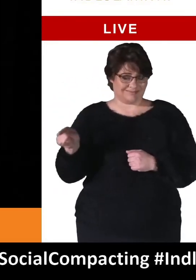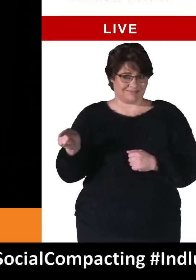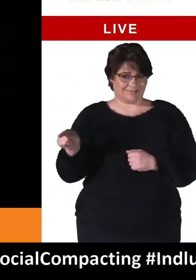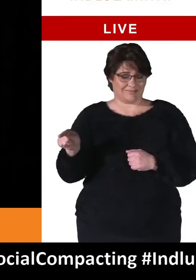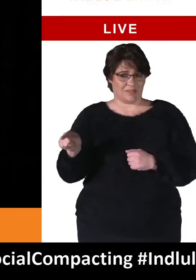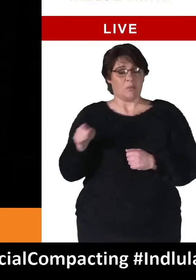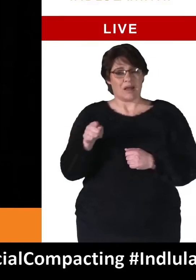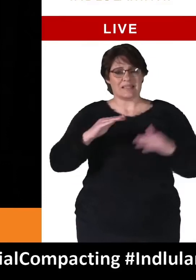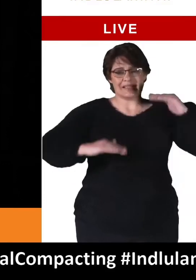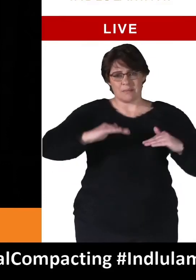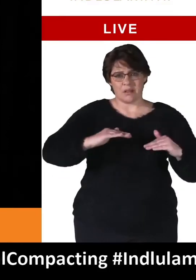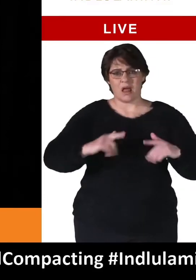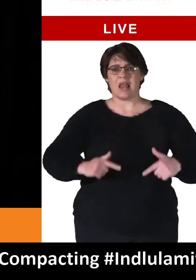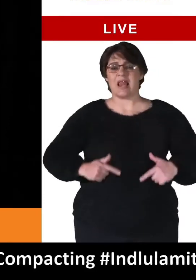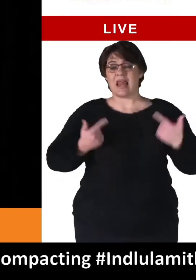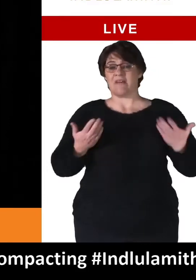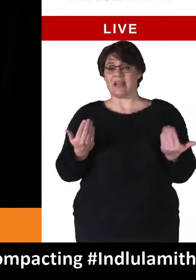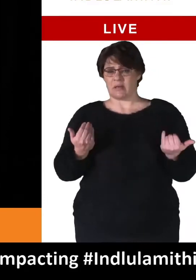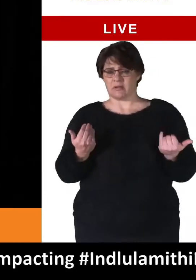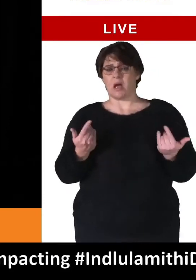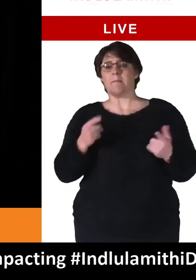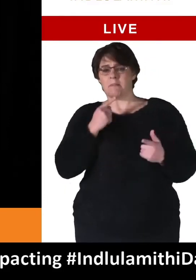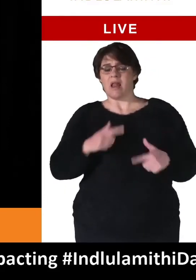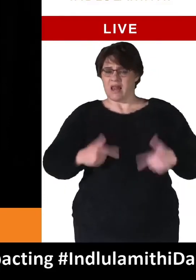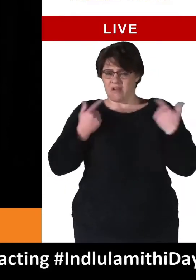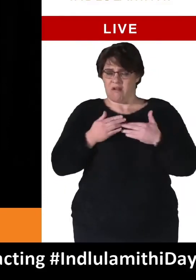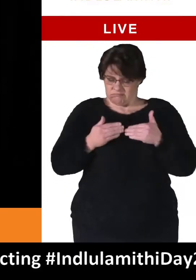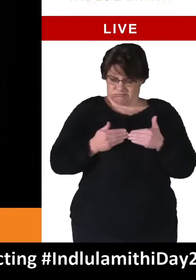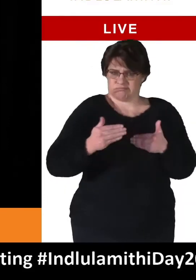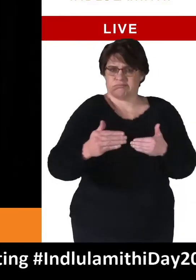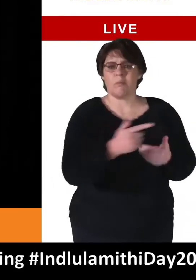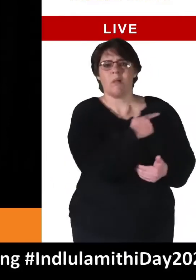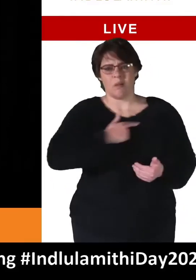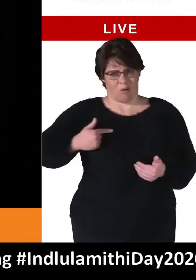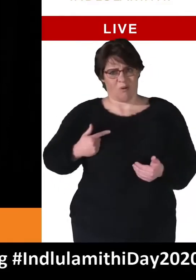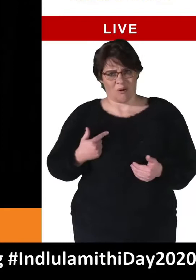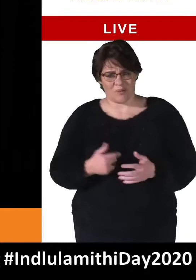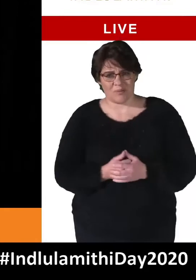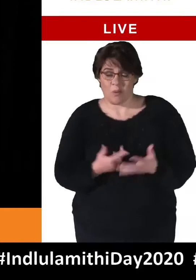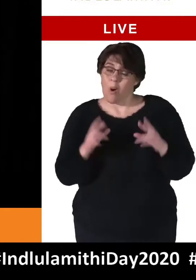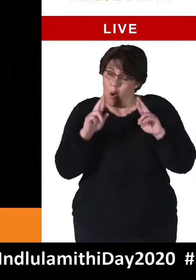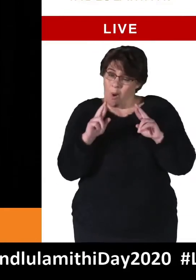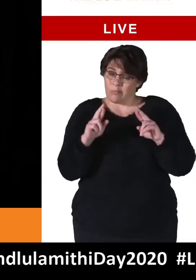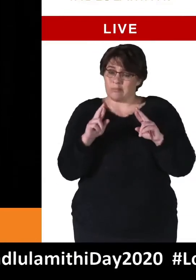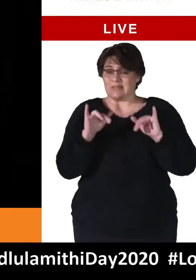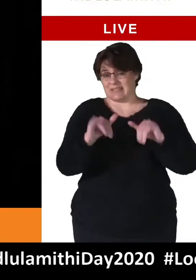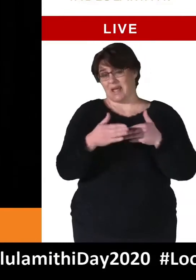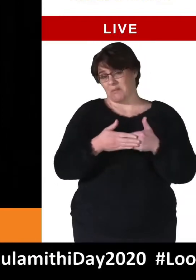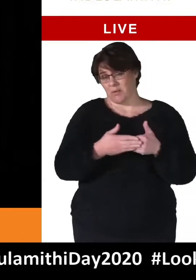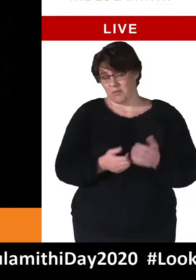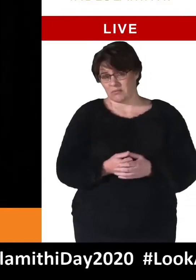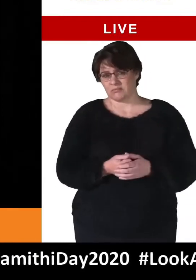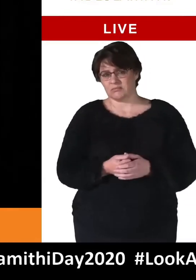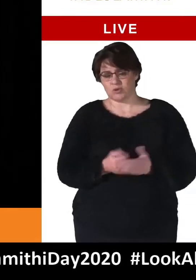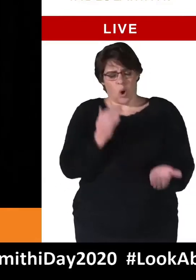dimension is that overall life expectancy continues to rise. So let's hope it stays that way. So how does this compare to